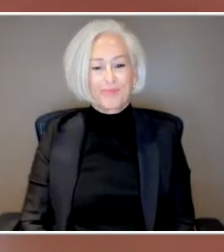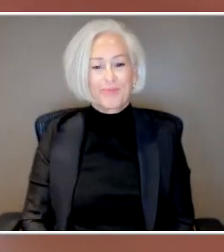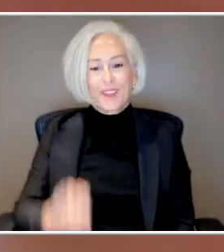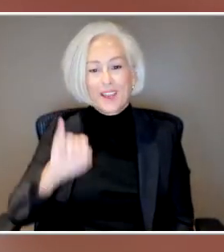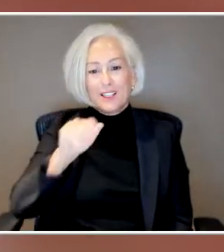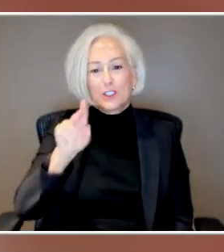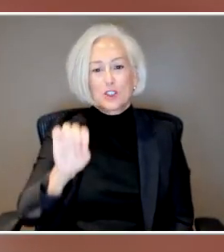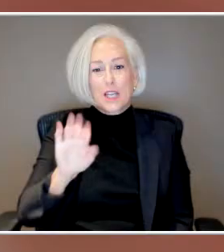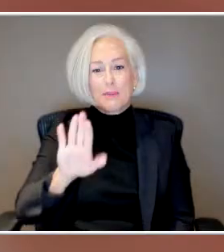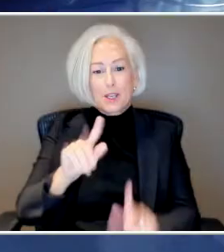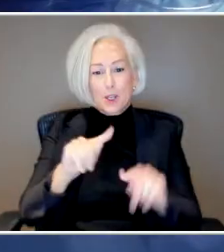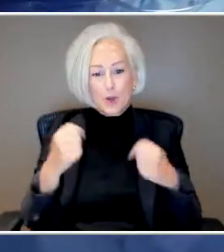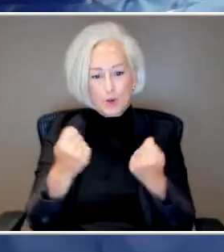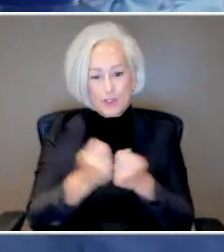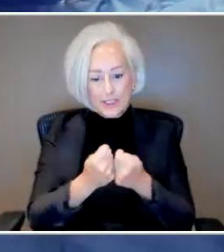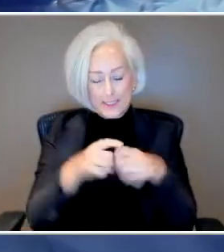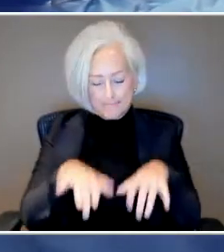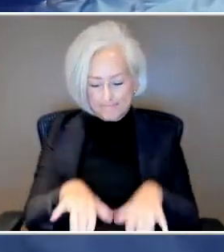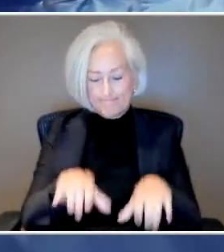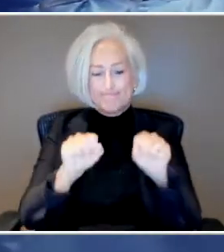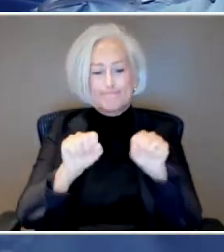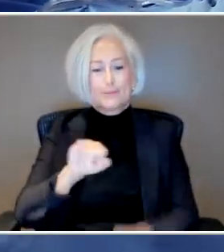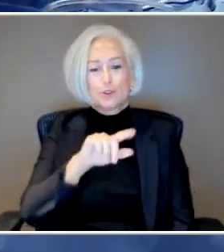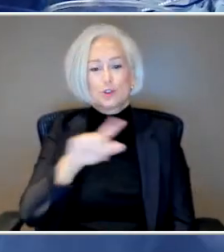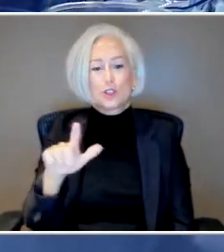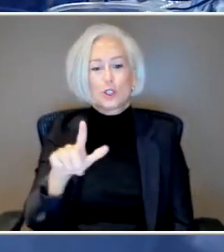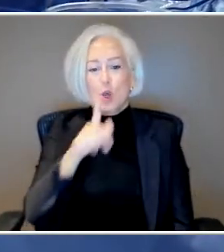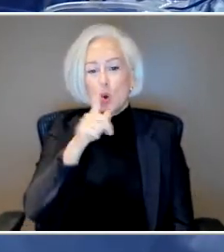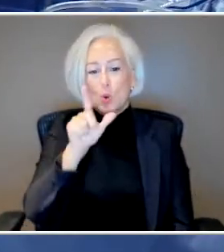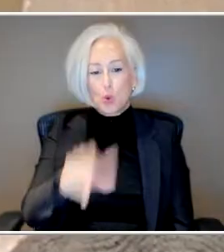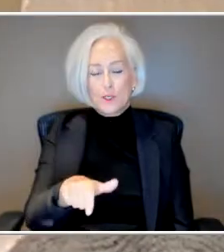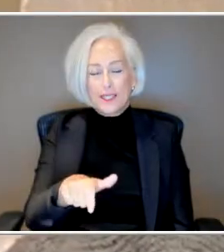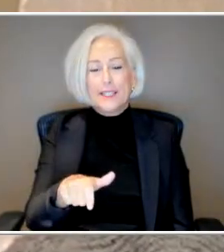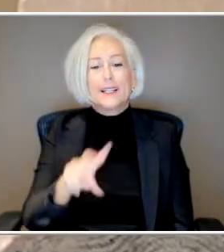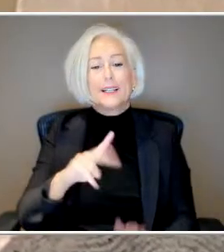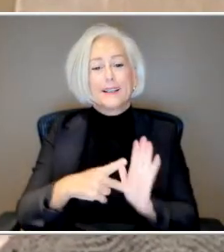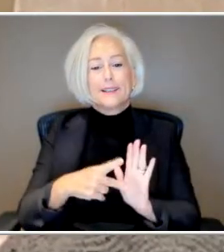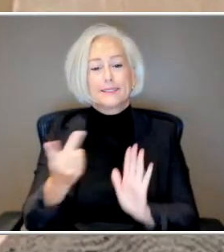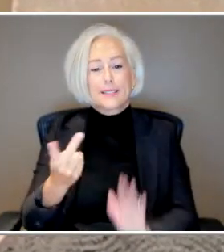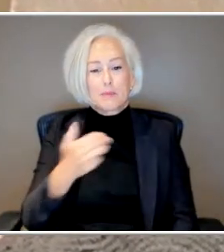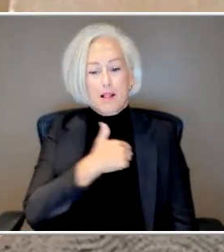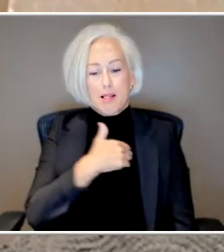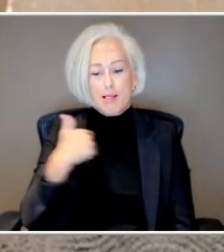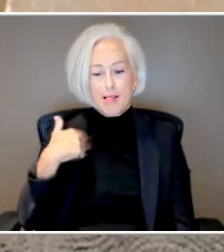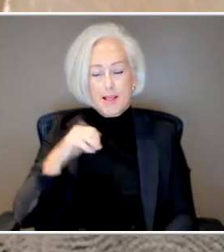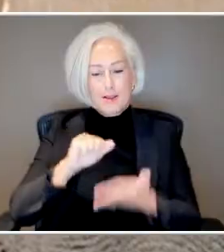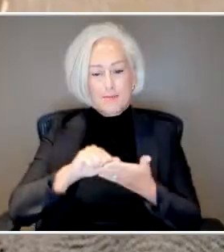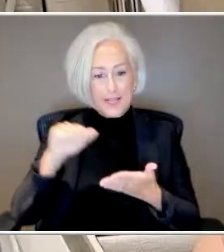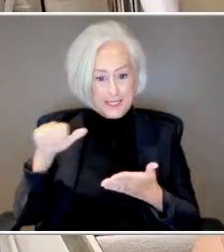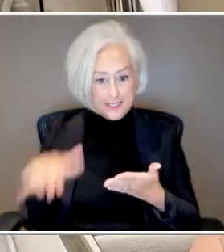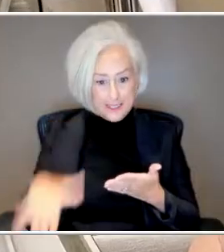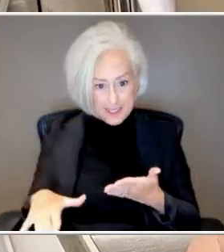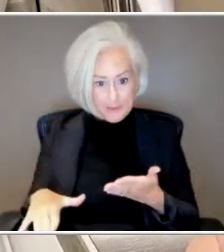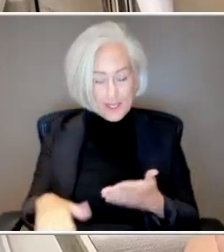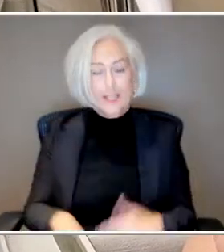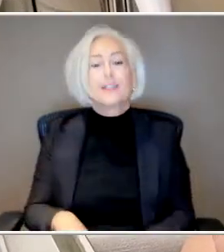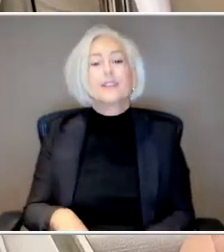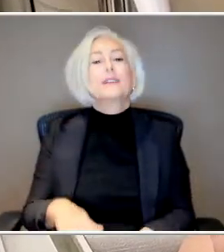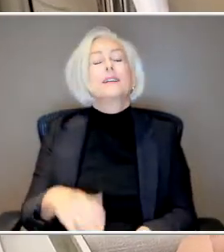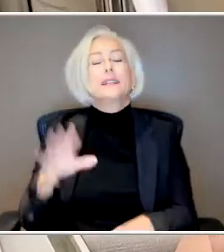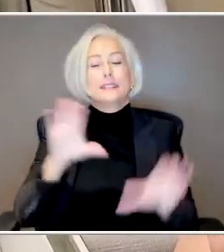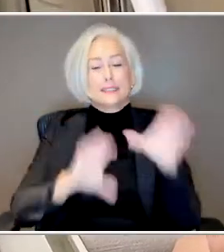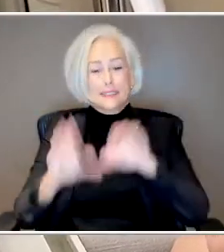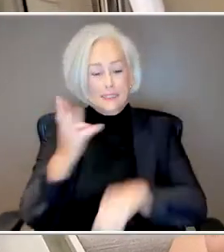Jill, who ultimately needed a double mastectomy, radiation, and rounds of chemotherapy. It all went as planned.